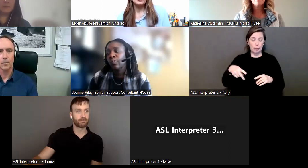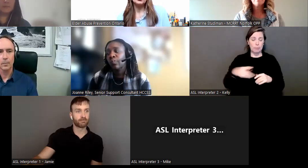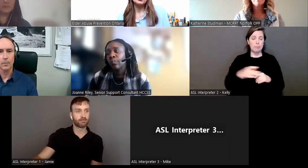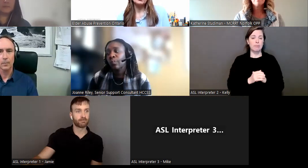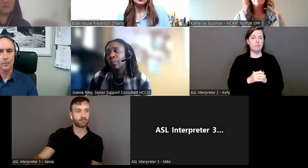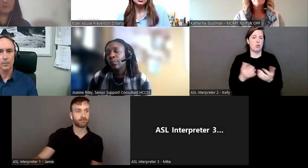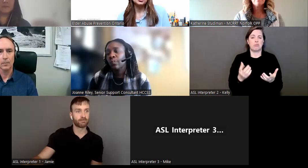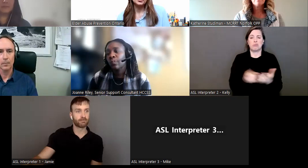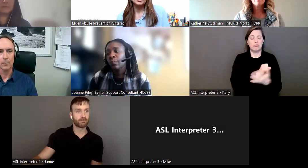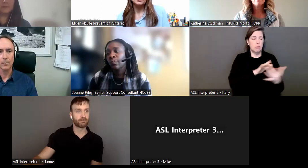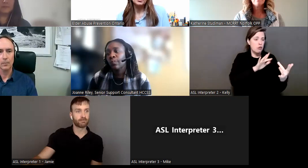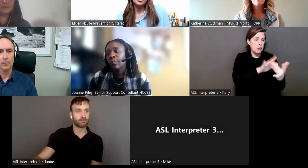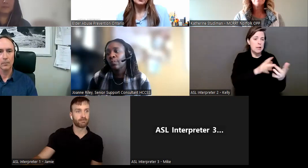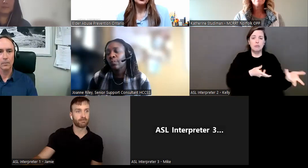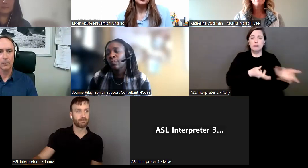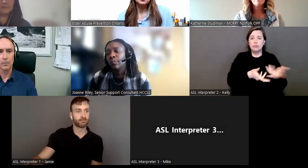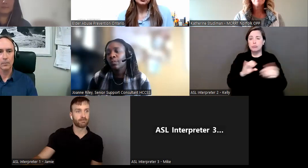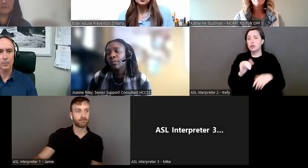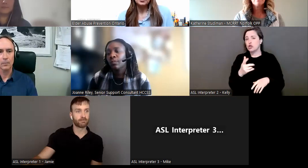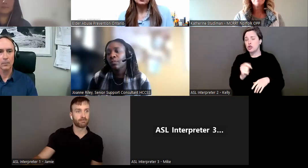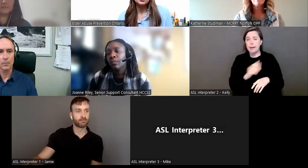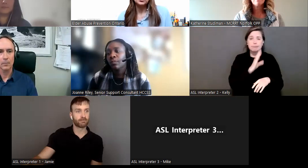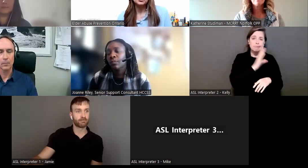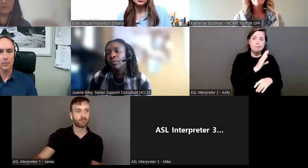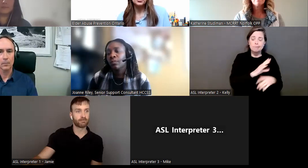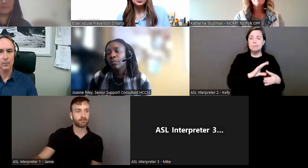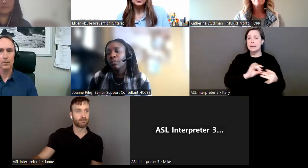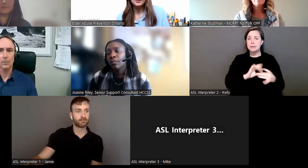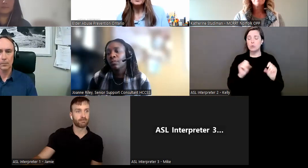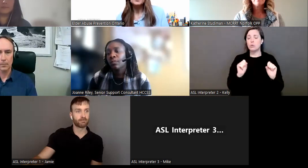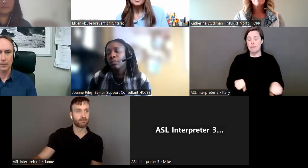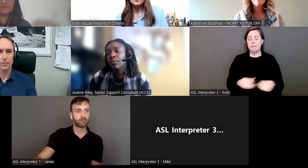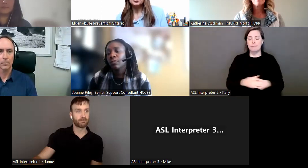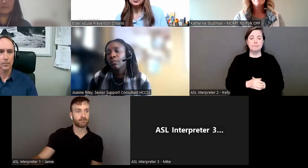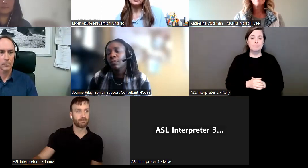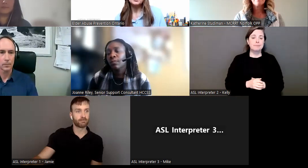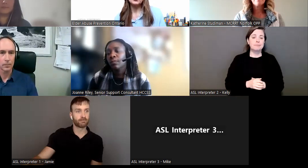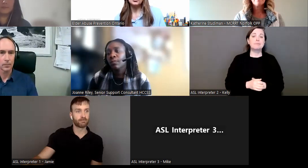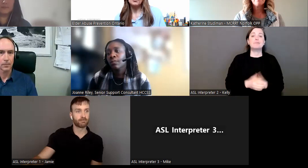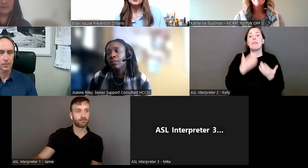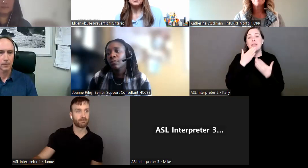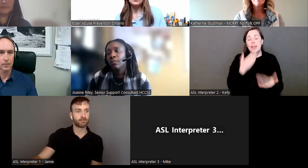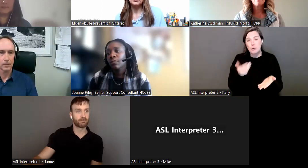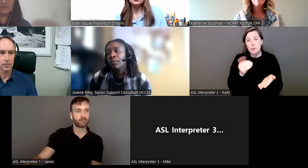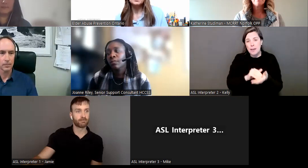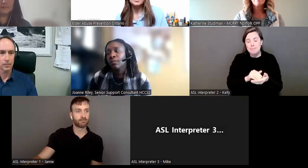have conversations with them through the speakers panel as well. So thank you again. Enjoy the rest of the